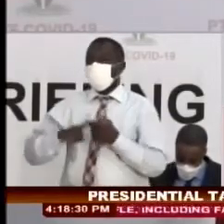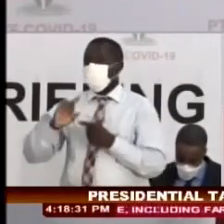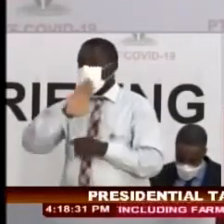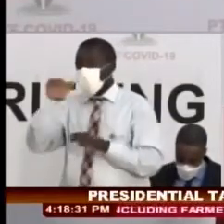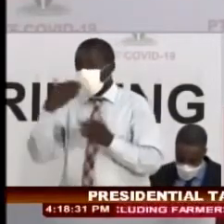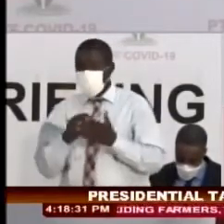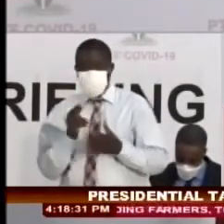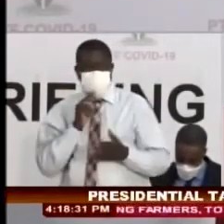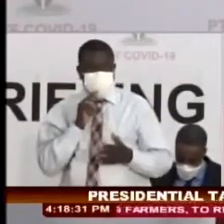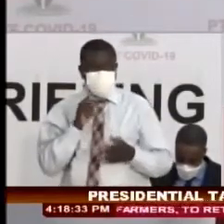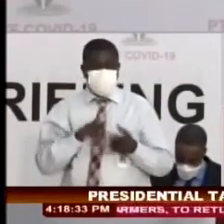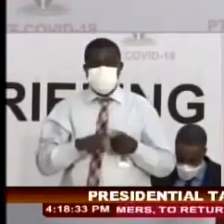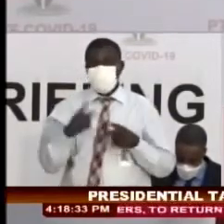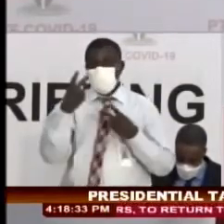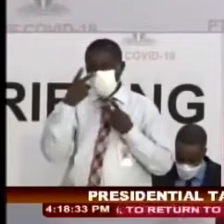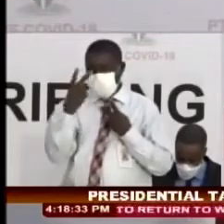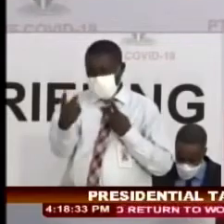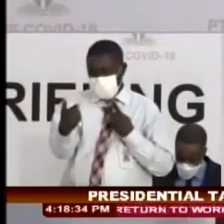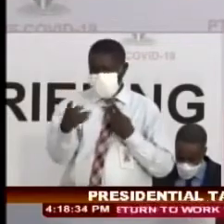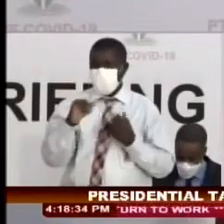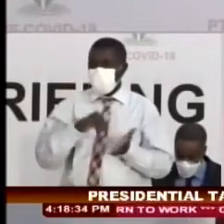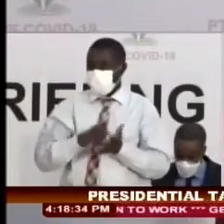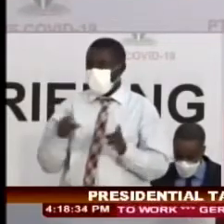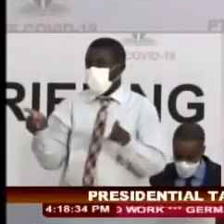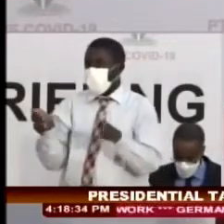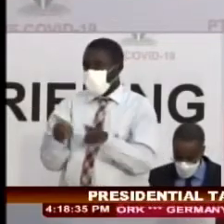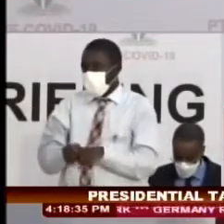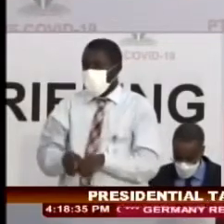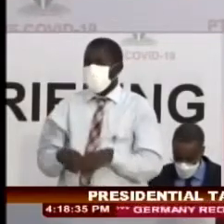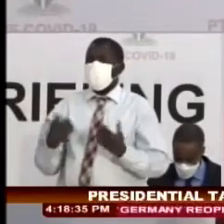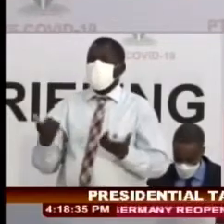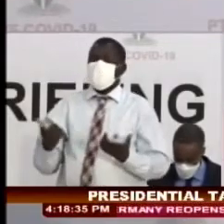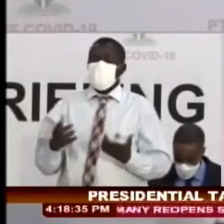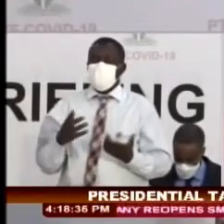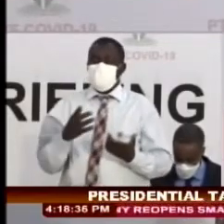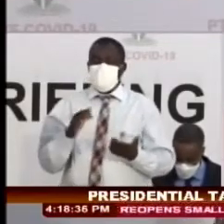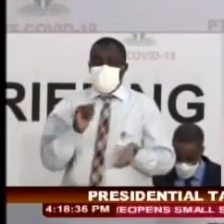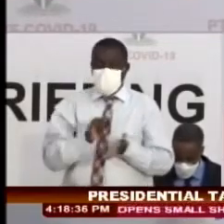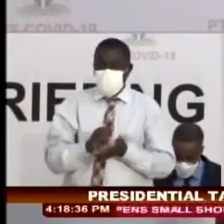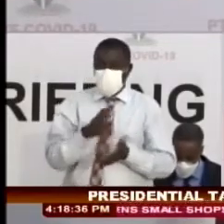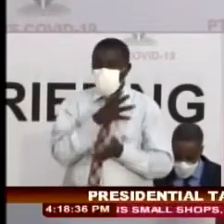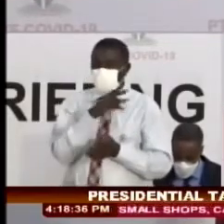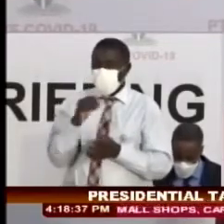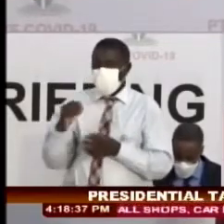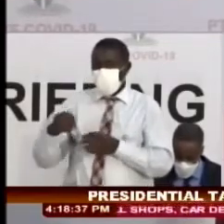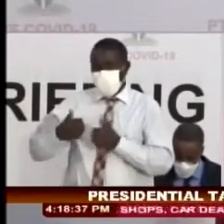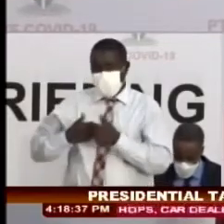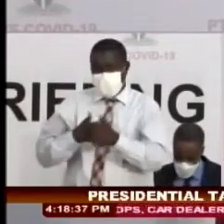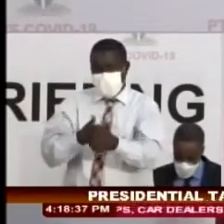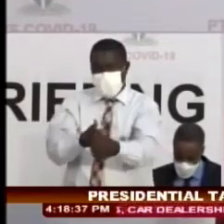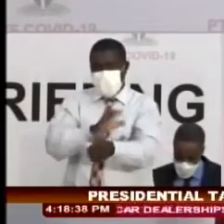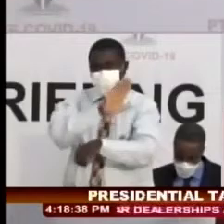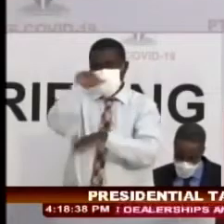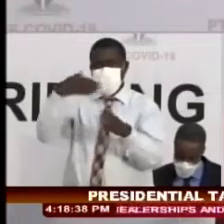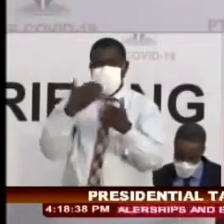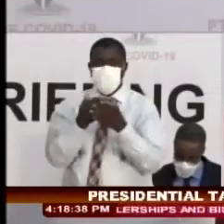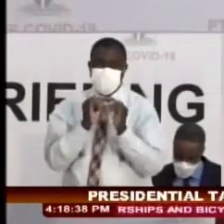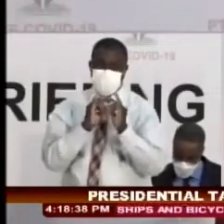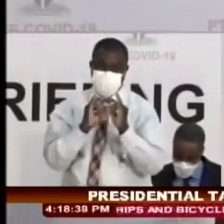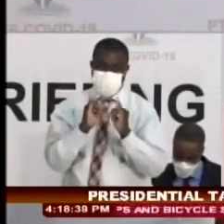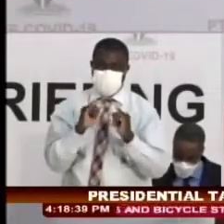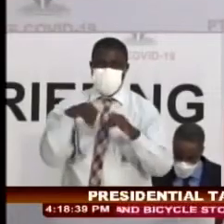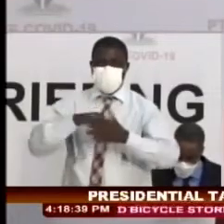such and comply with all advisories and directives in the interest of